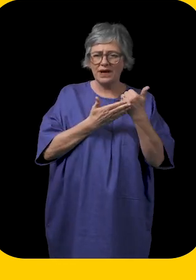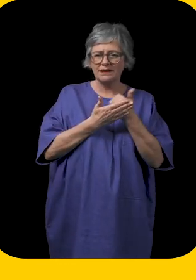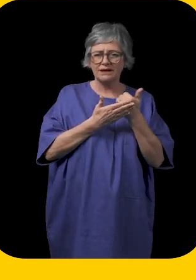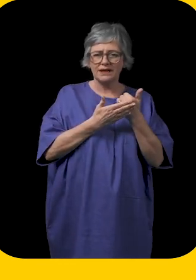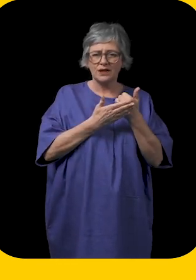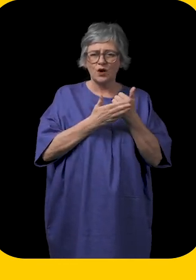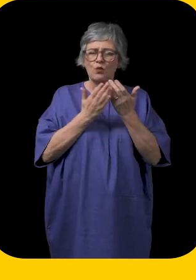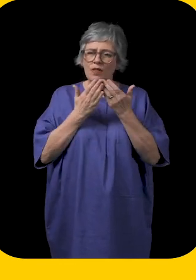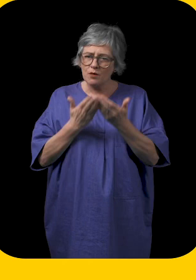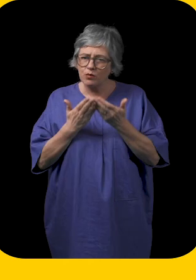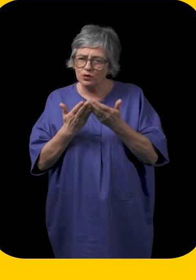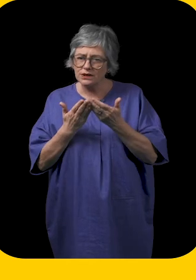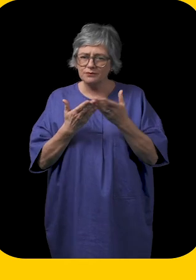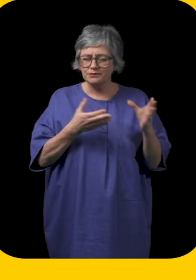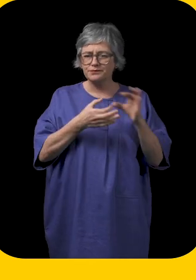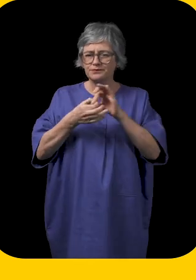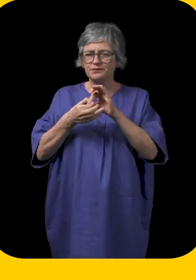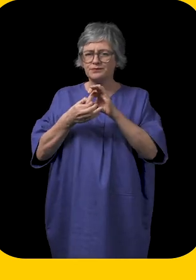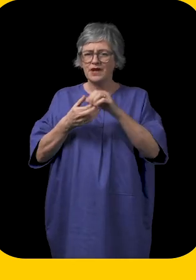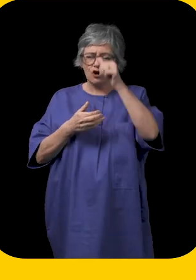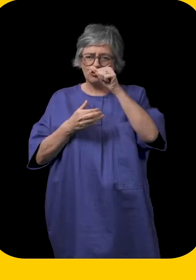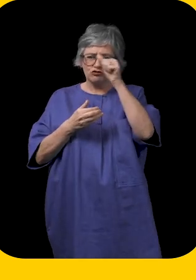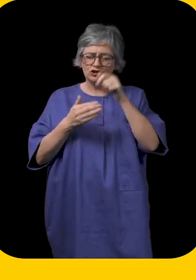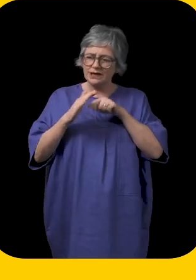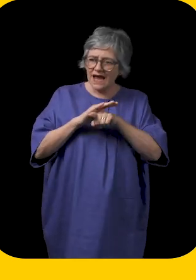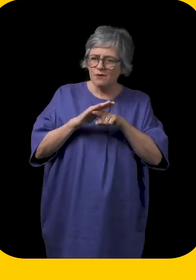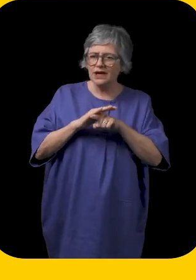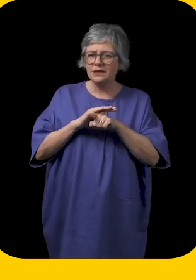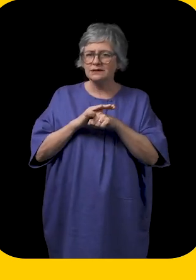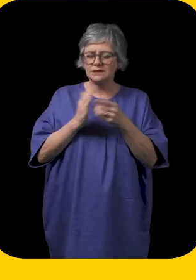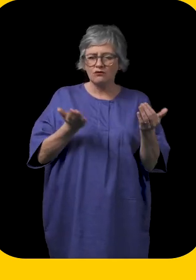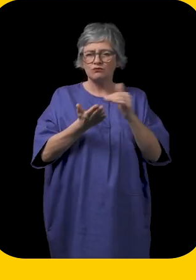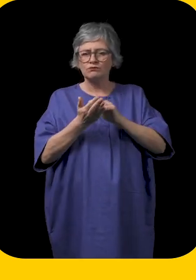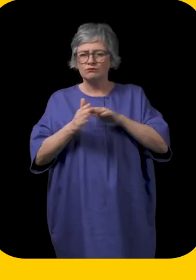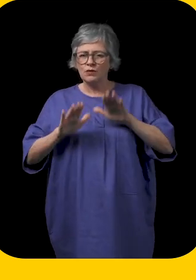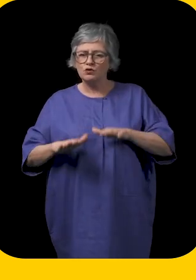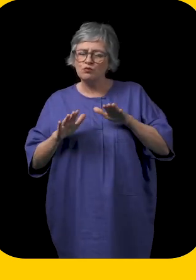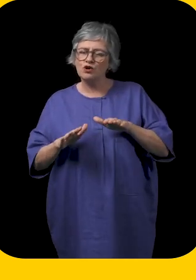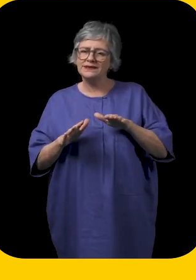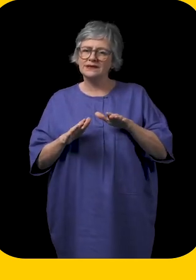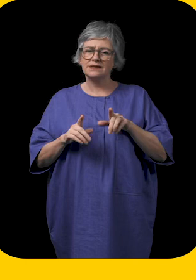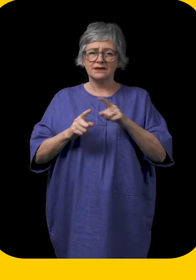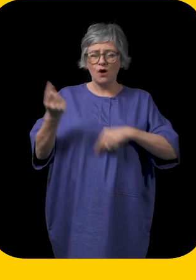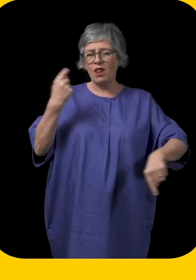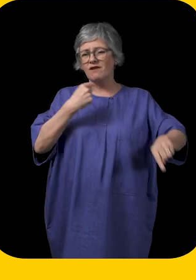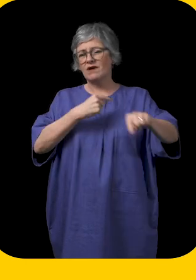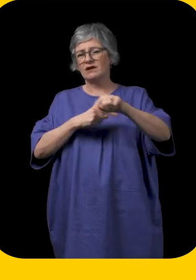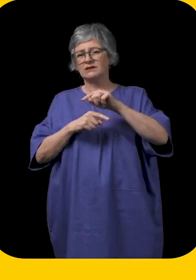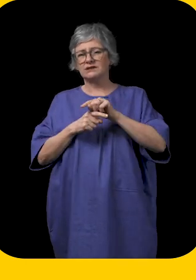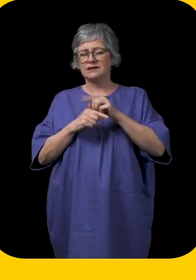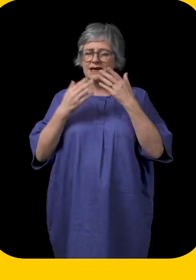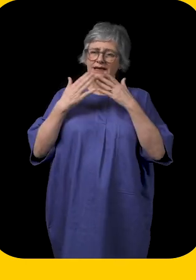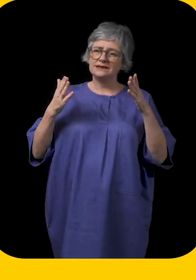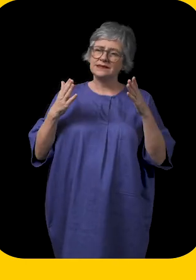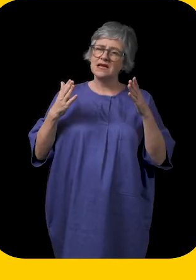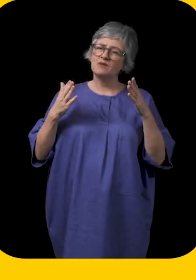common with, you know, as a Muslim, I have a lot in common with the Christian immigrants who are coming into Britain as well. And all of us seem